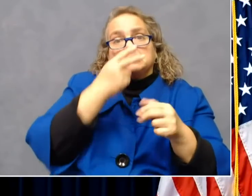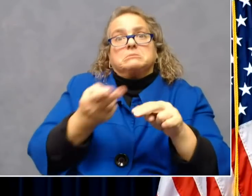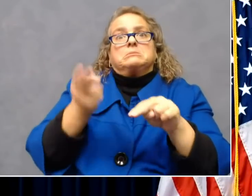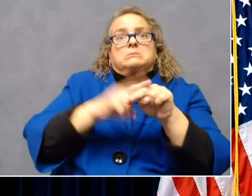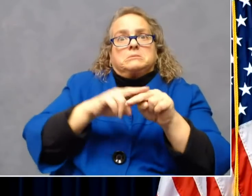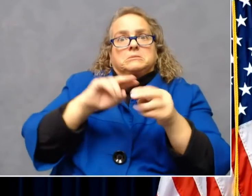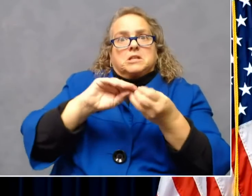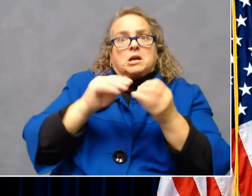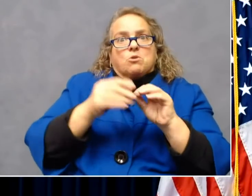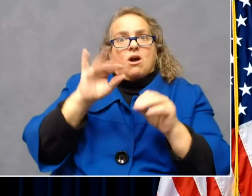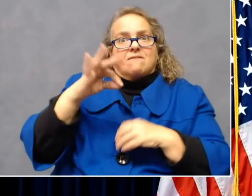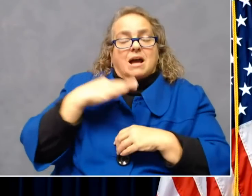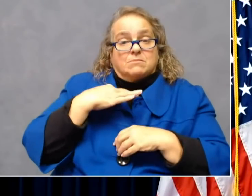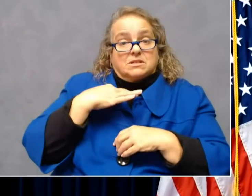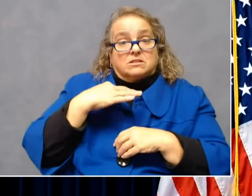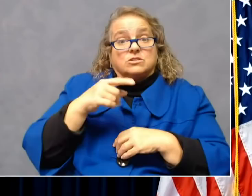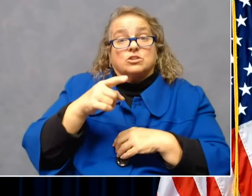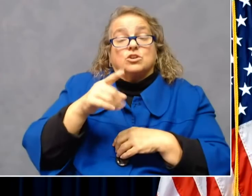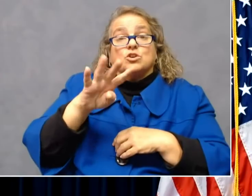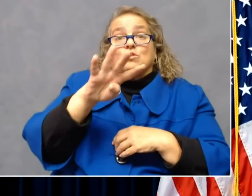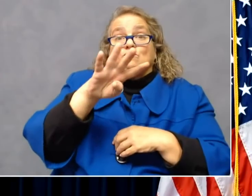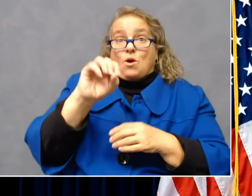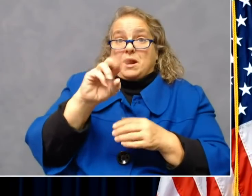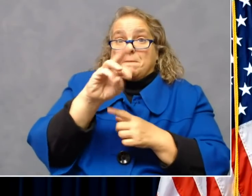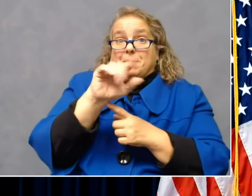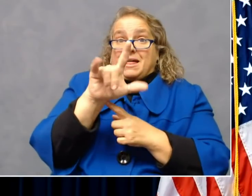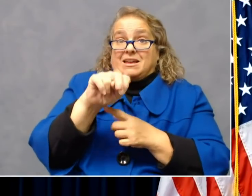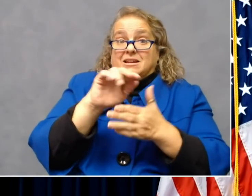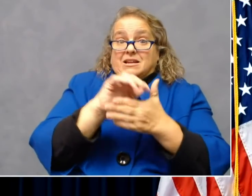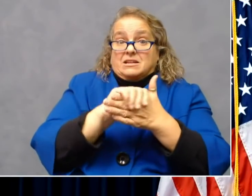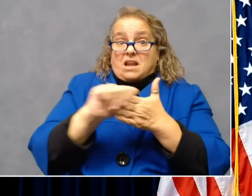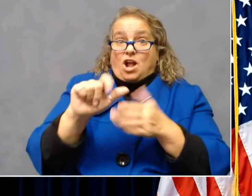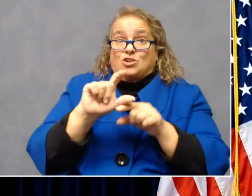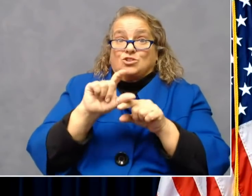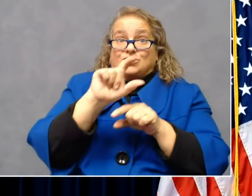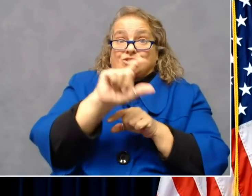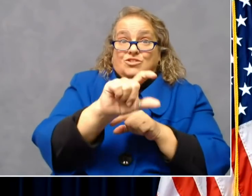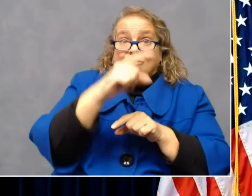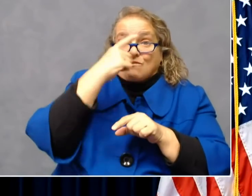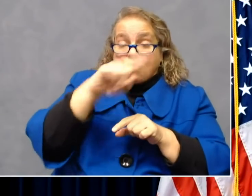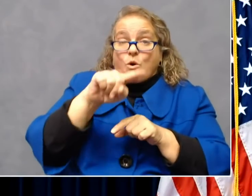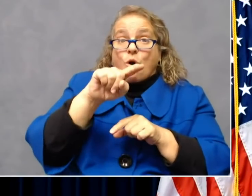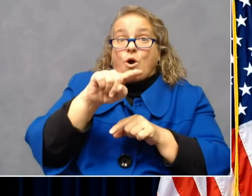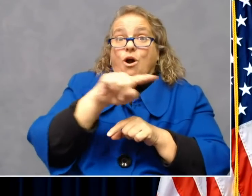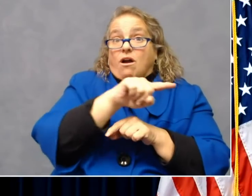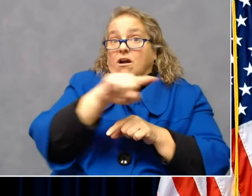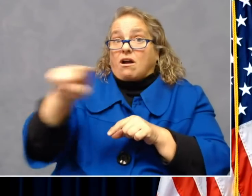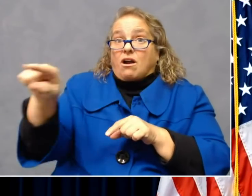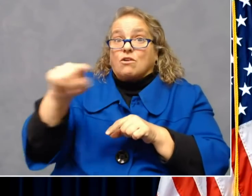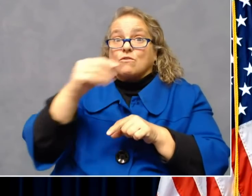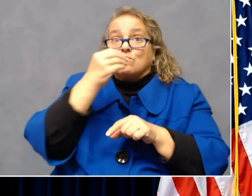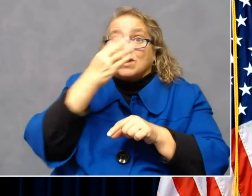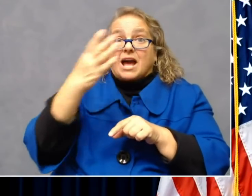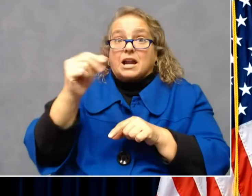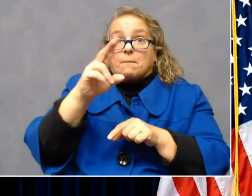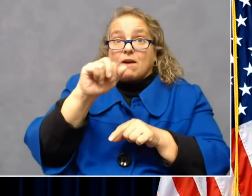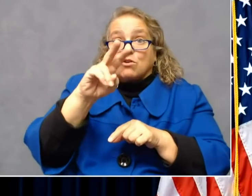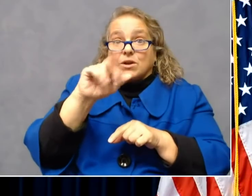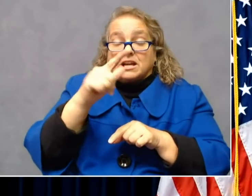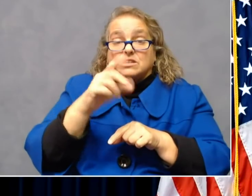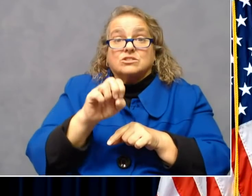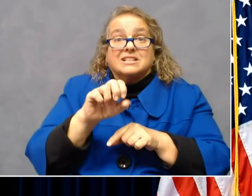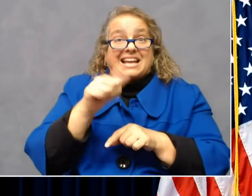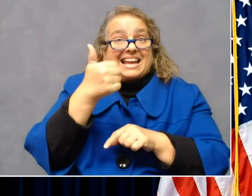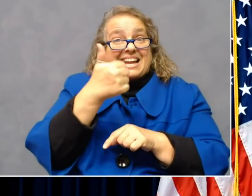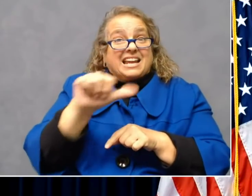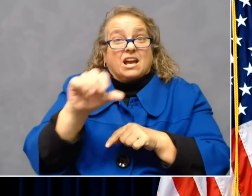$40 million that has been set aside. And also if you might be able to speak to if there is a likelihood that restaurants and bars will be able to open at a